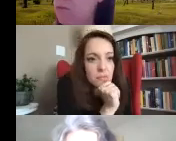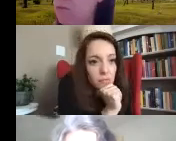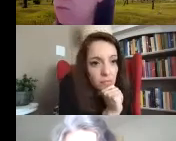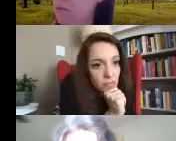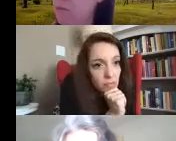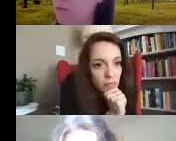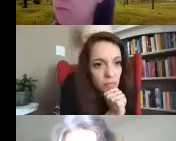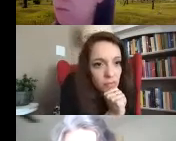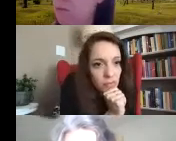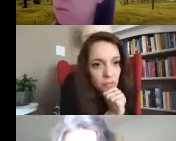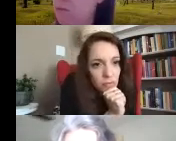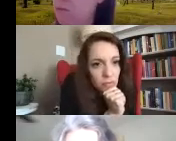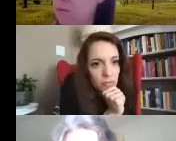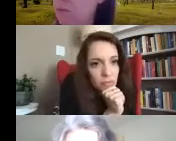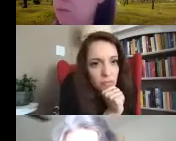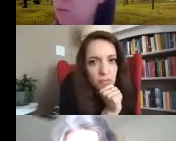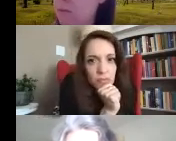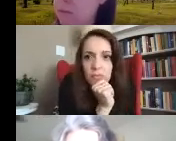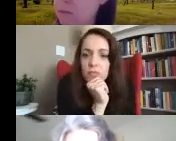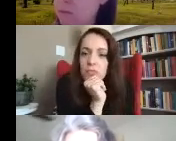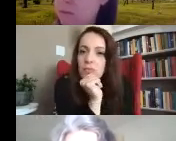Well, one of the days